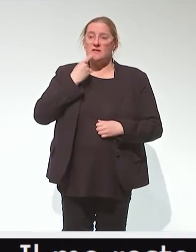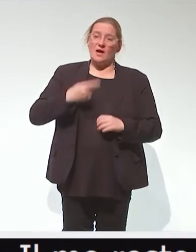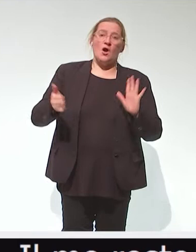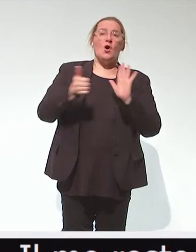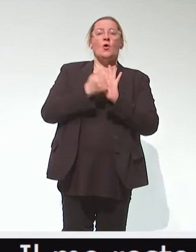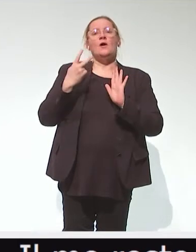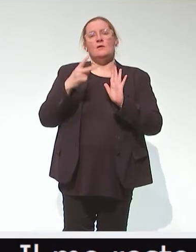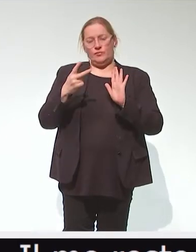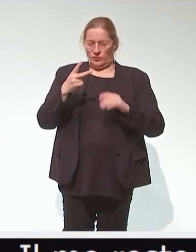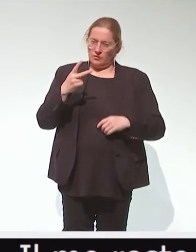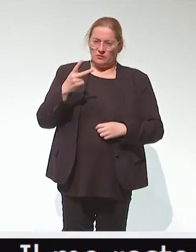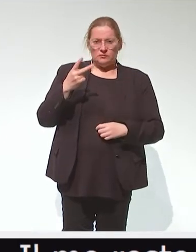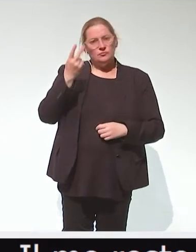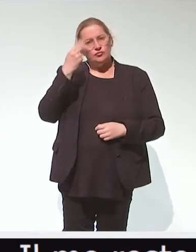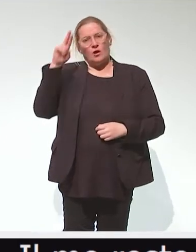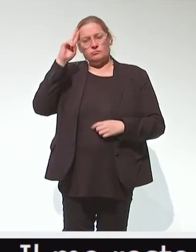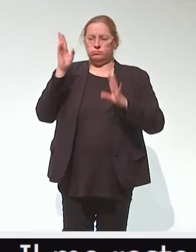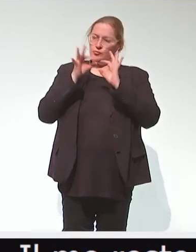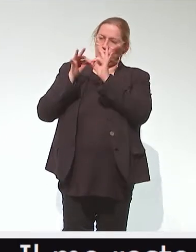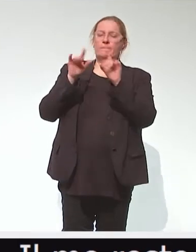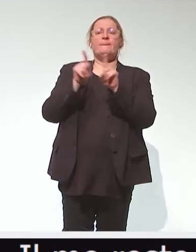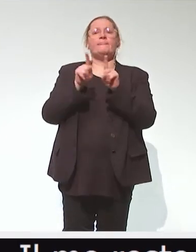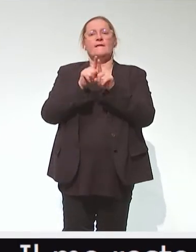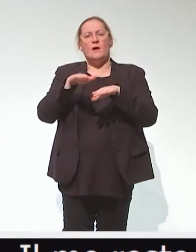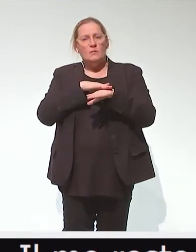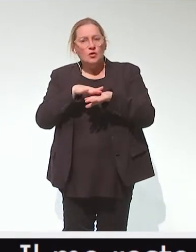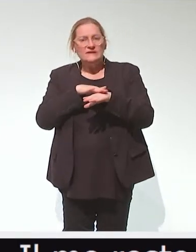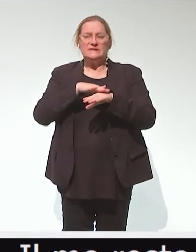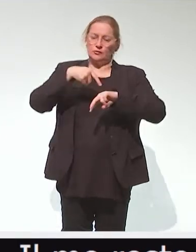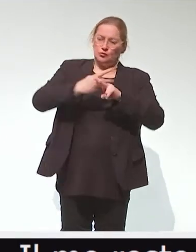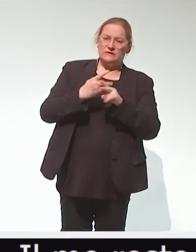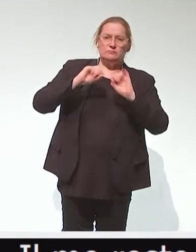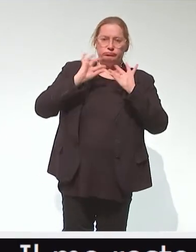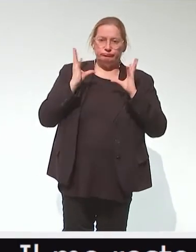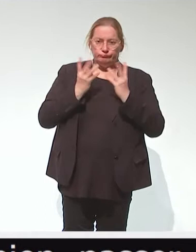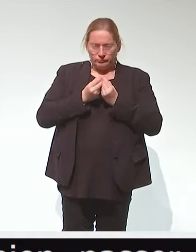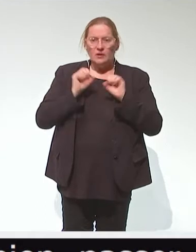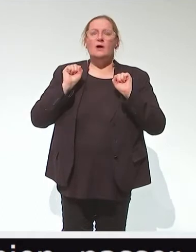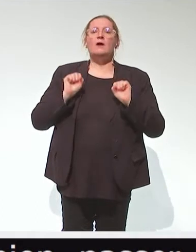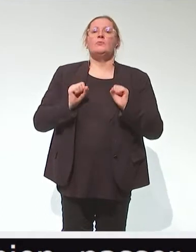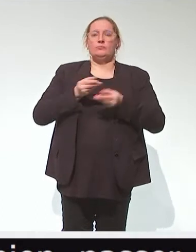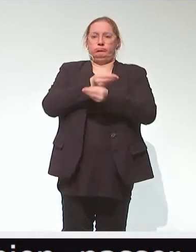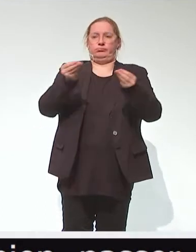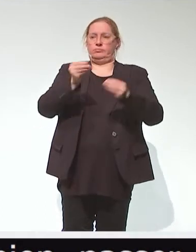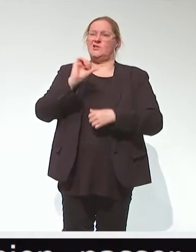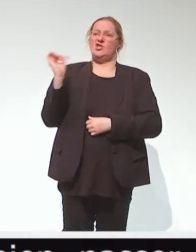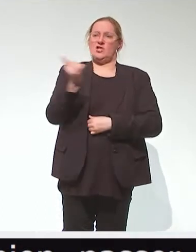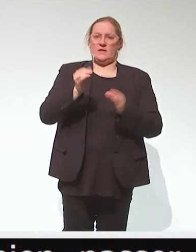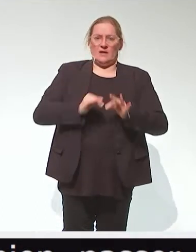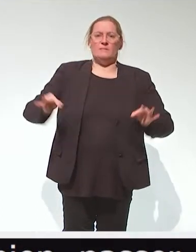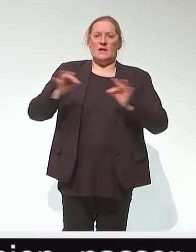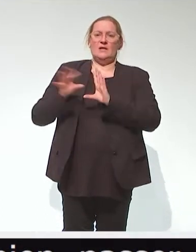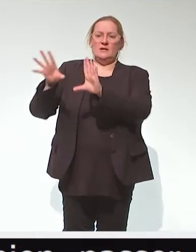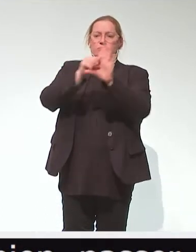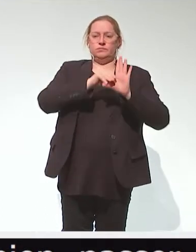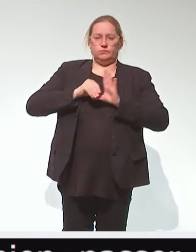instruments that can help you as member states to really create more inclusive labour markets. The first is public procurement. 14% of EU GDP